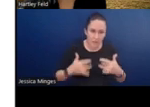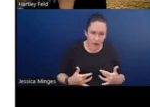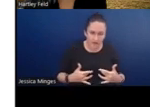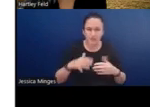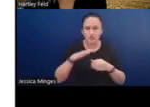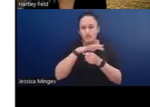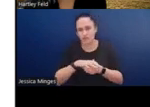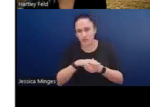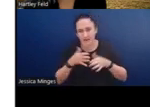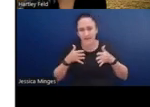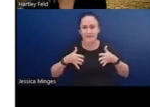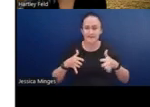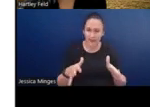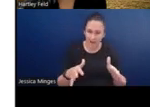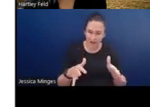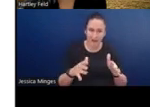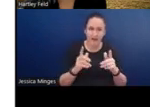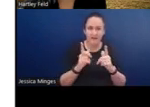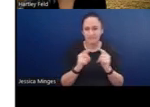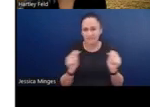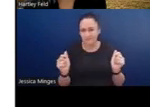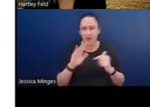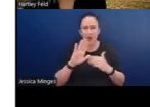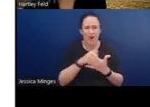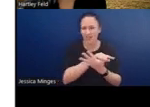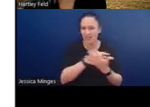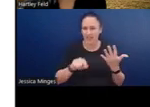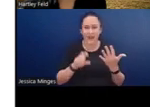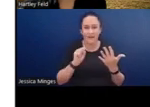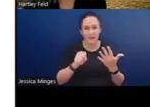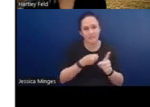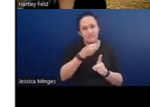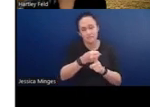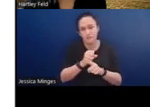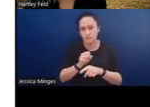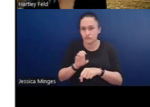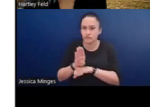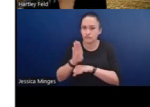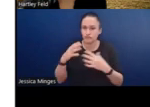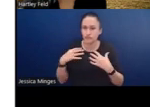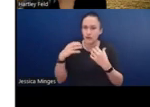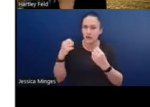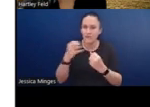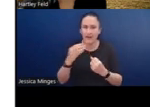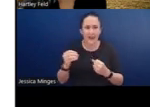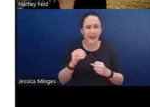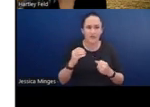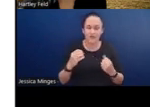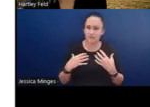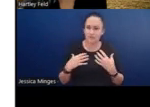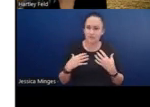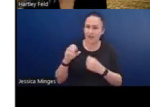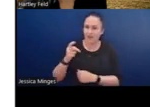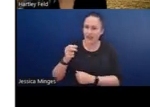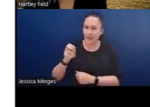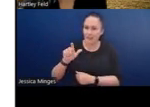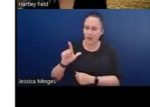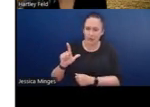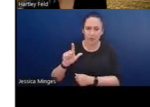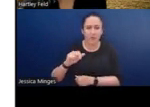anxiety. All of those things obviously can erode recovery and recovery capital. And then